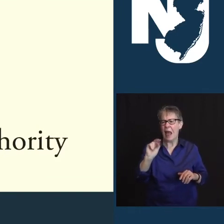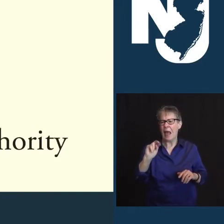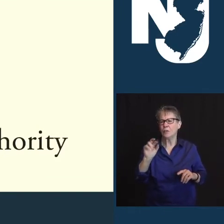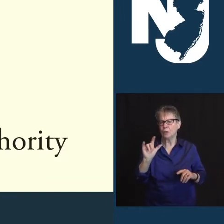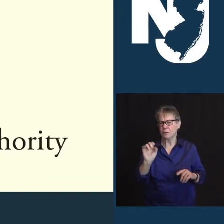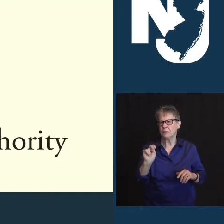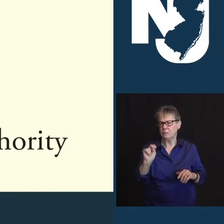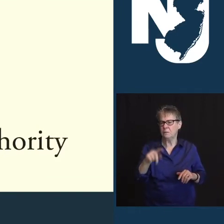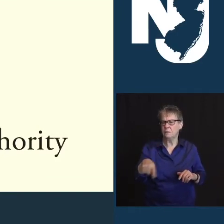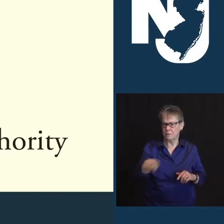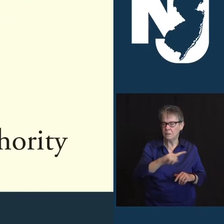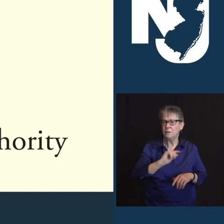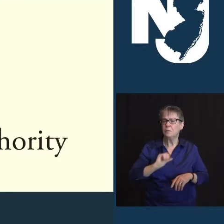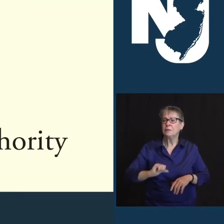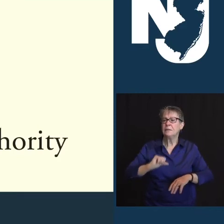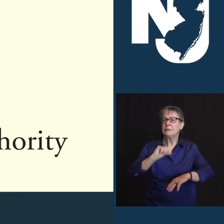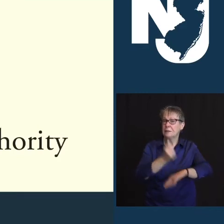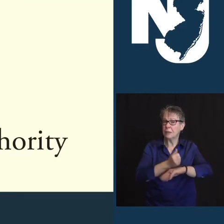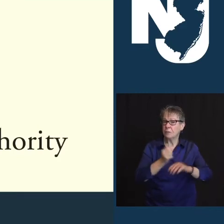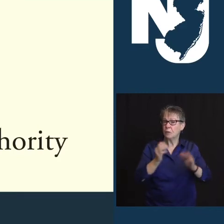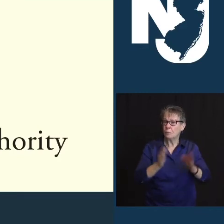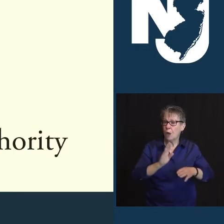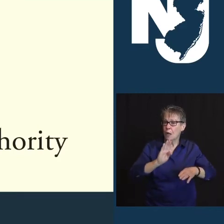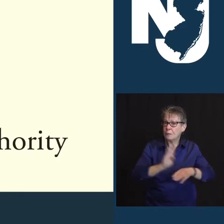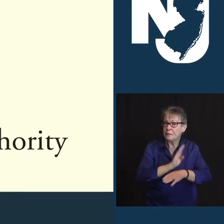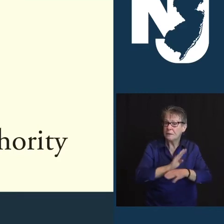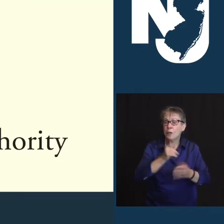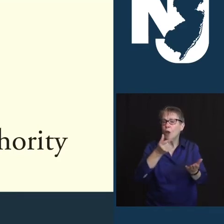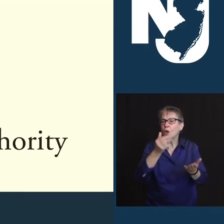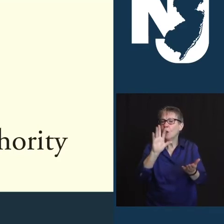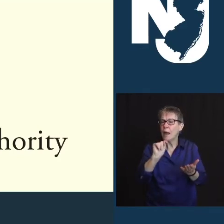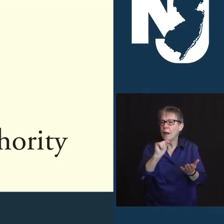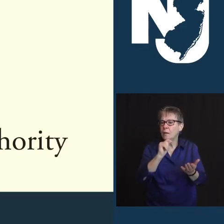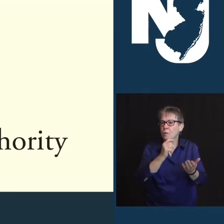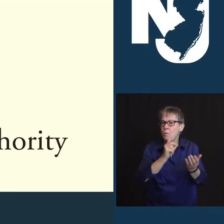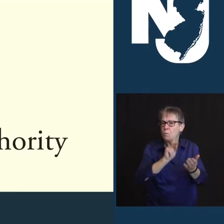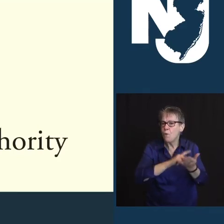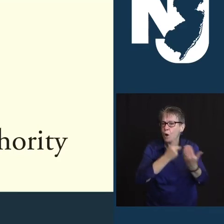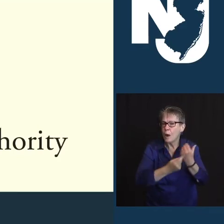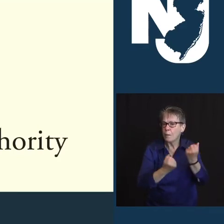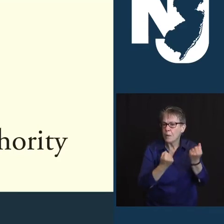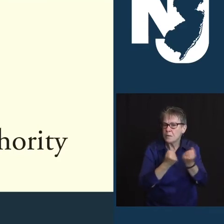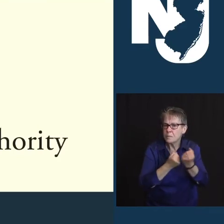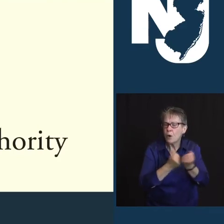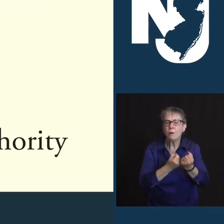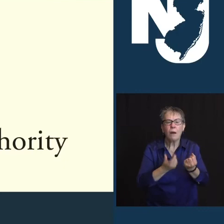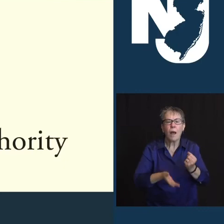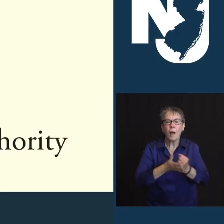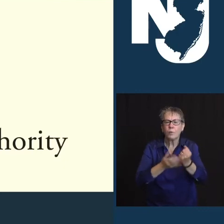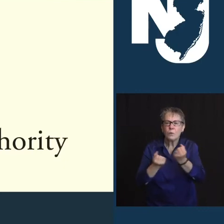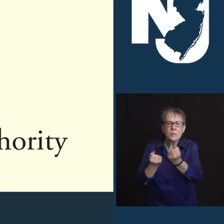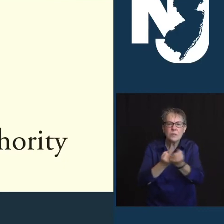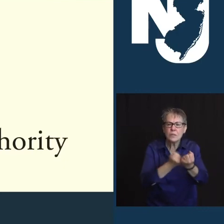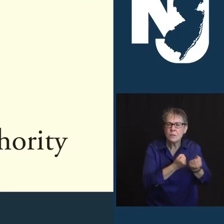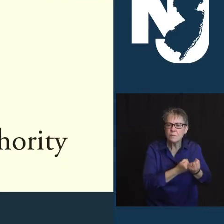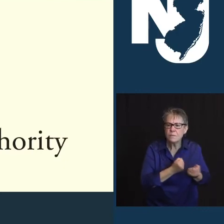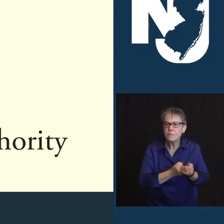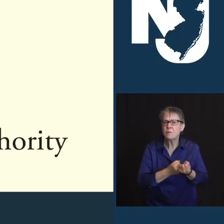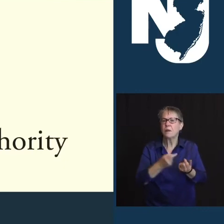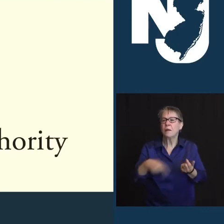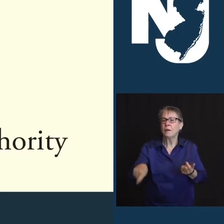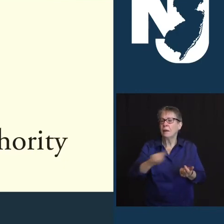lease emergency assistance grant program to support small businesses in the 64 eligible municipalities where it